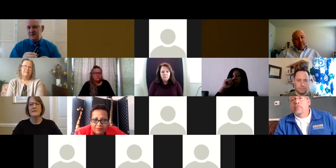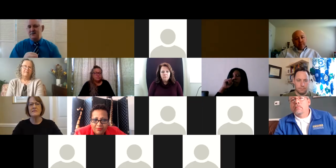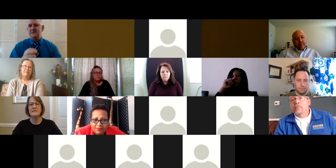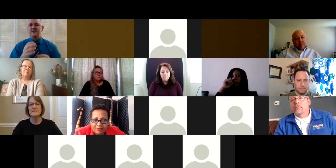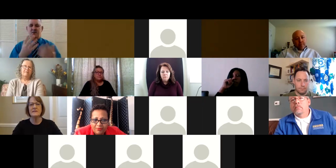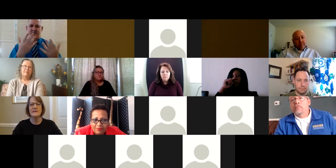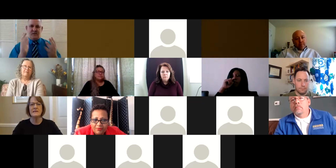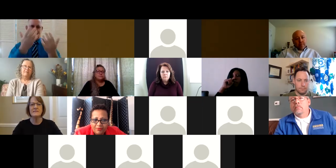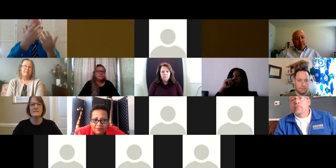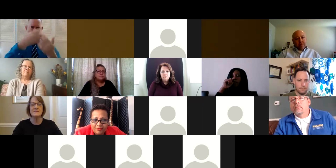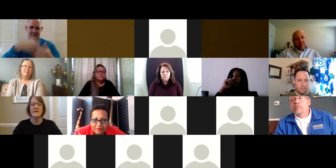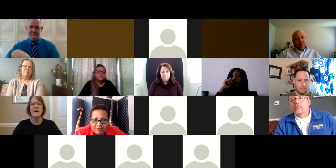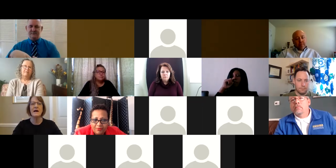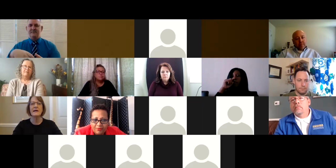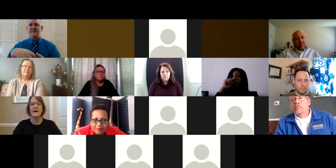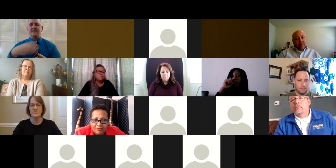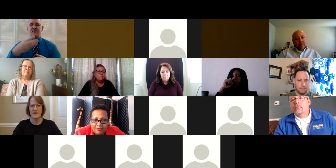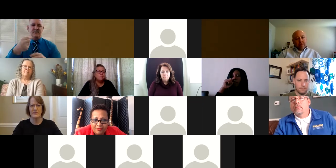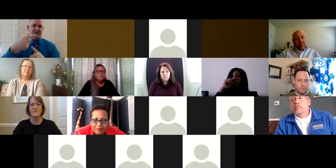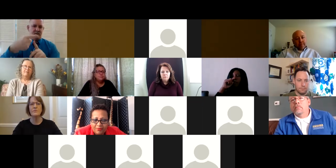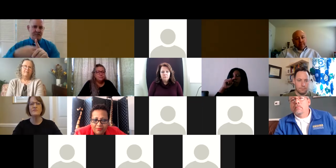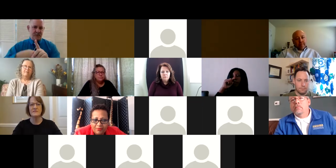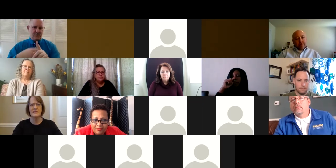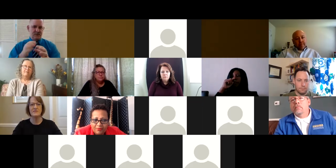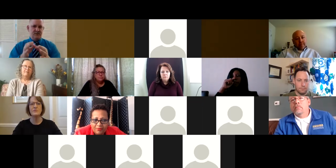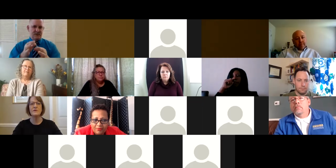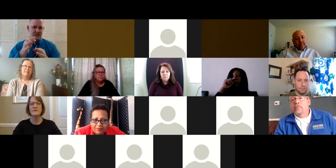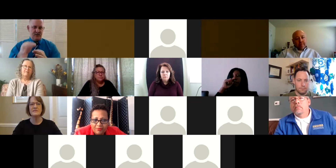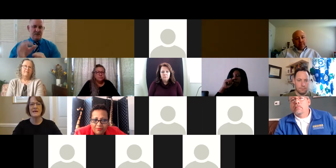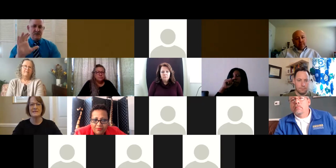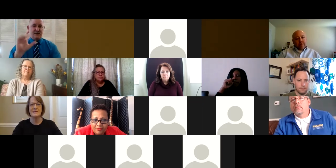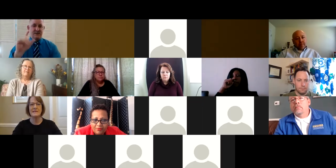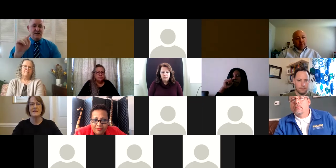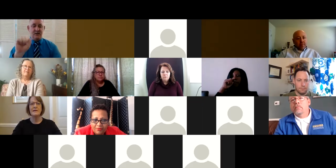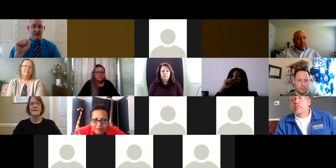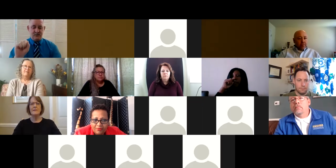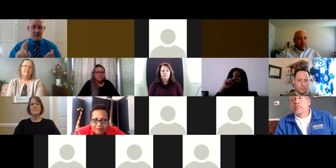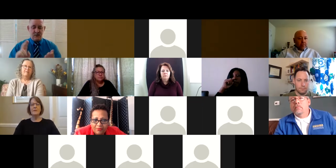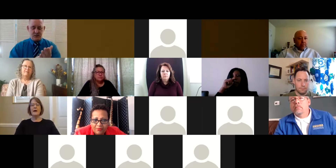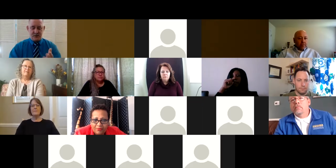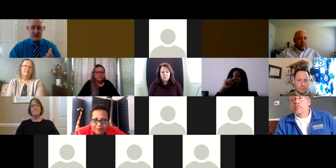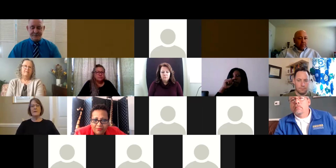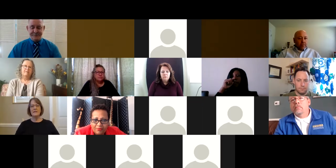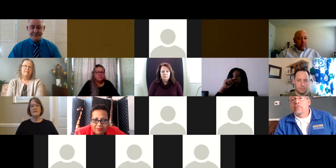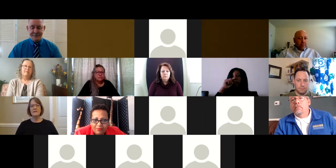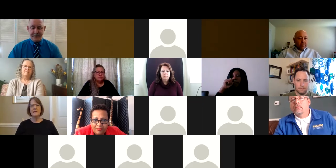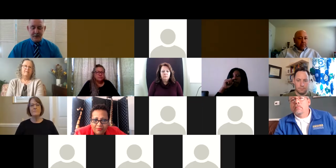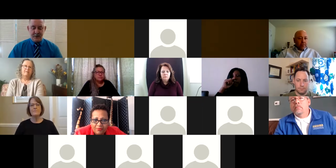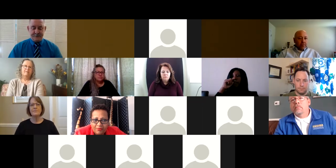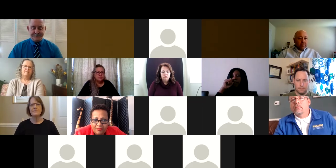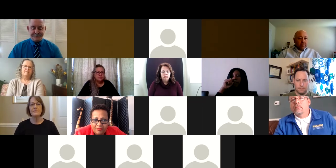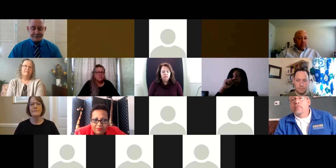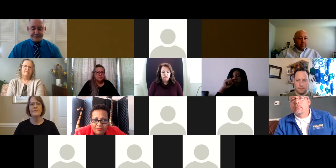the CTS contract, we've decided to extend it by a